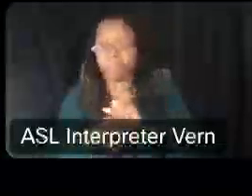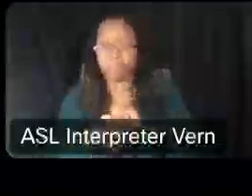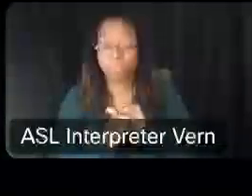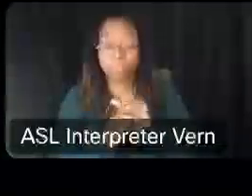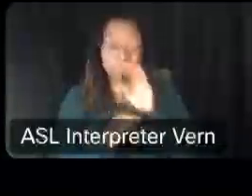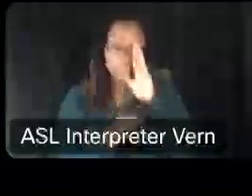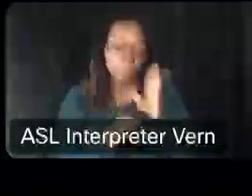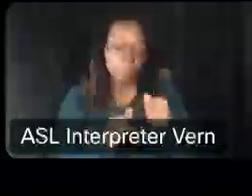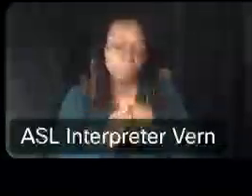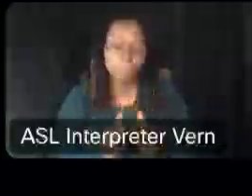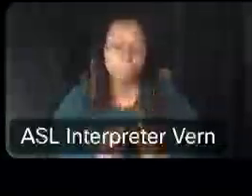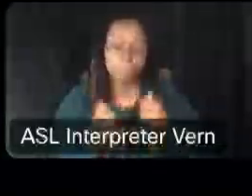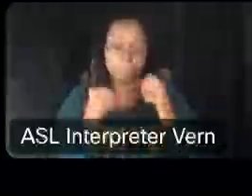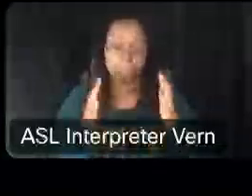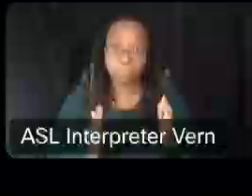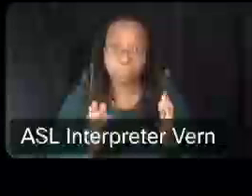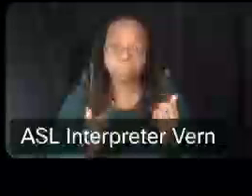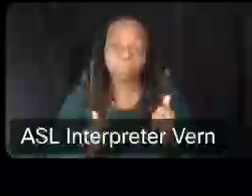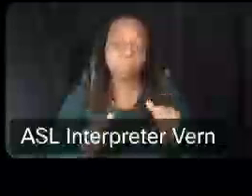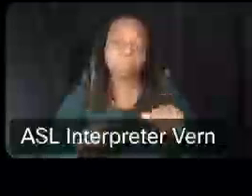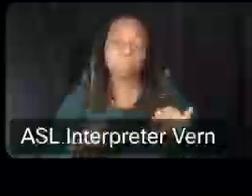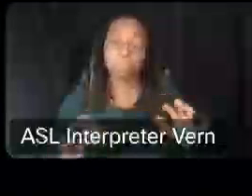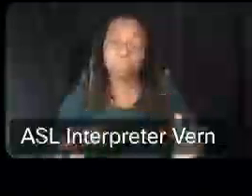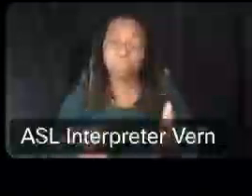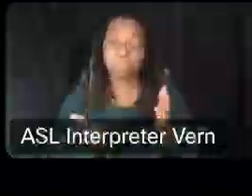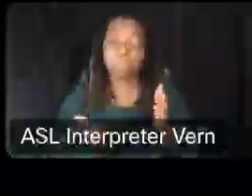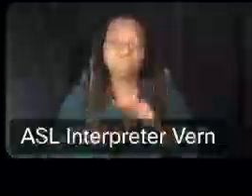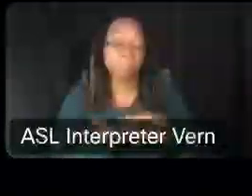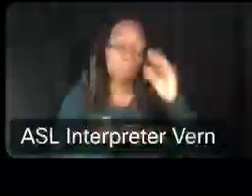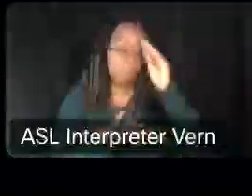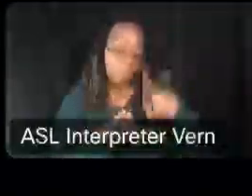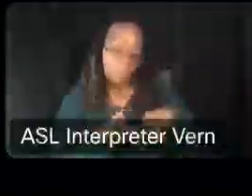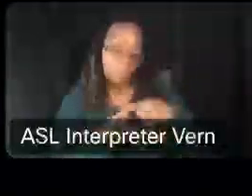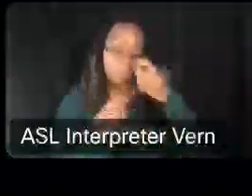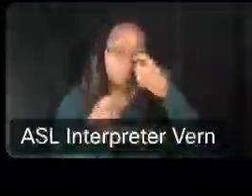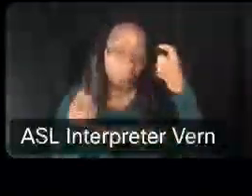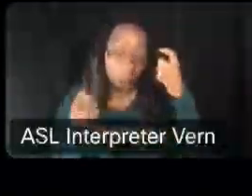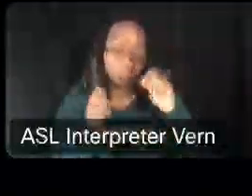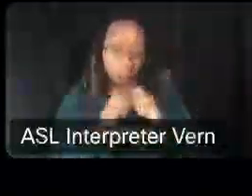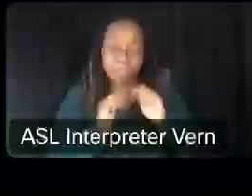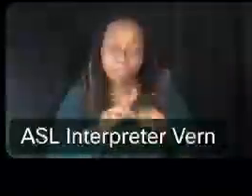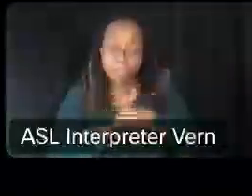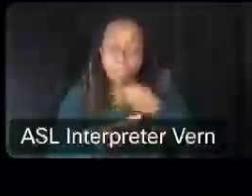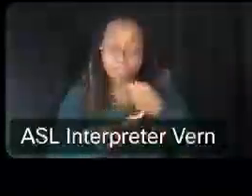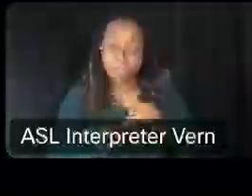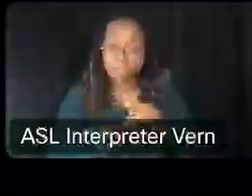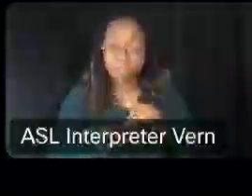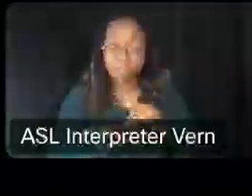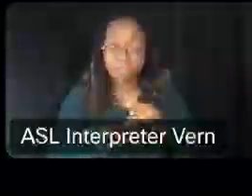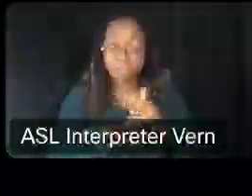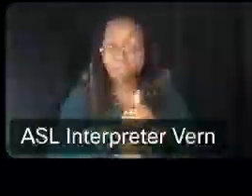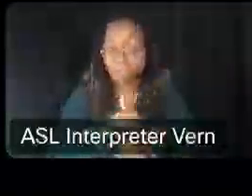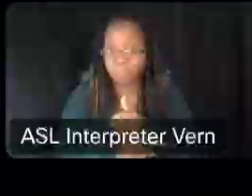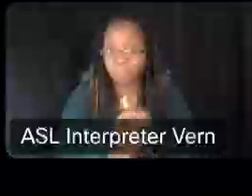to encourage learning about trauma, learning the impact of trauma on us as